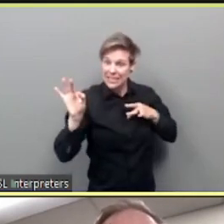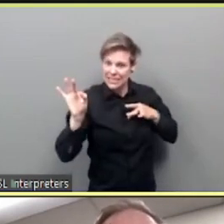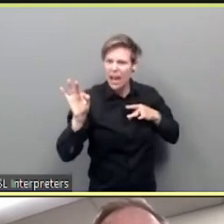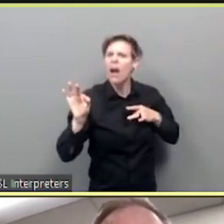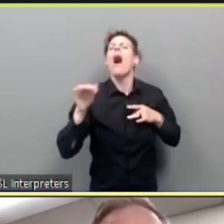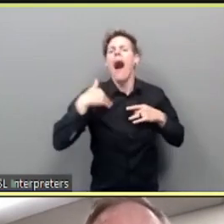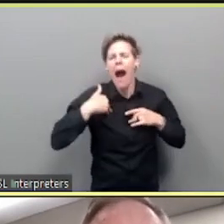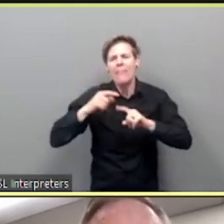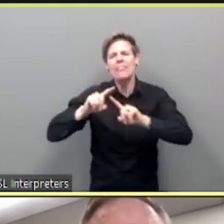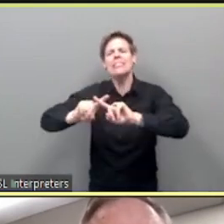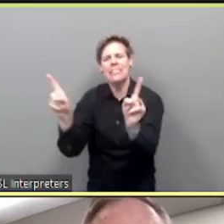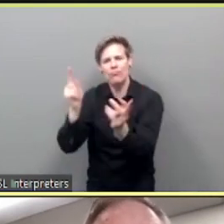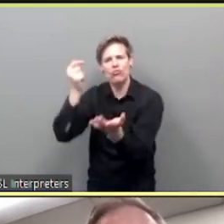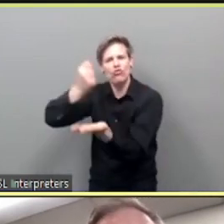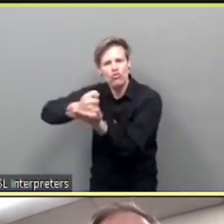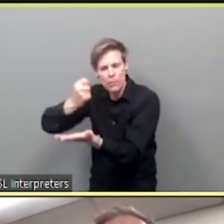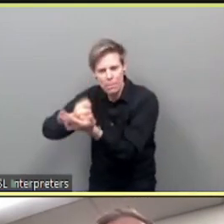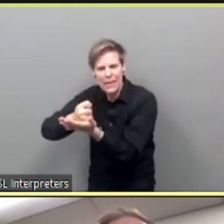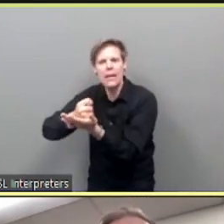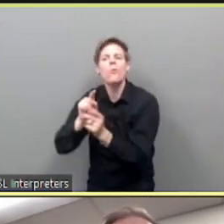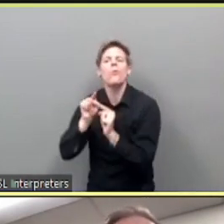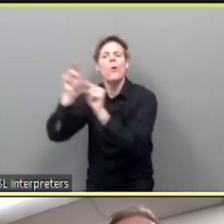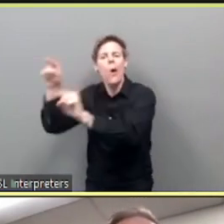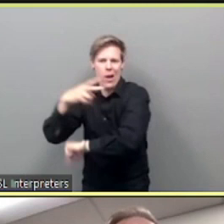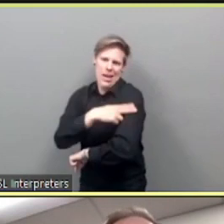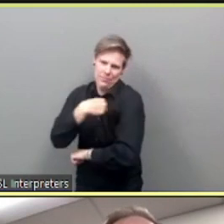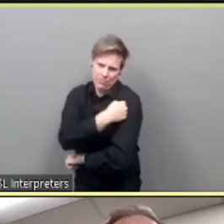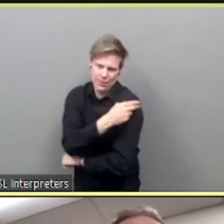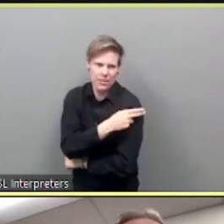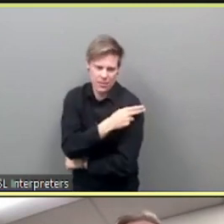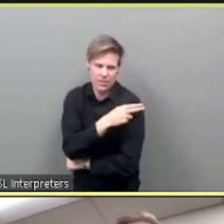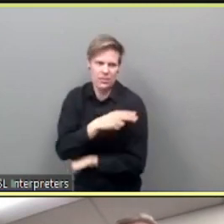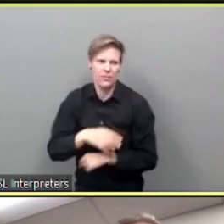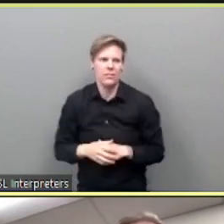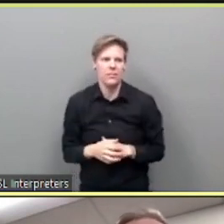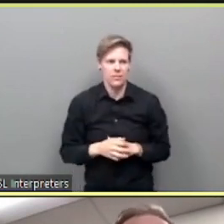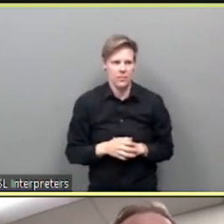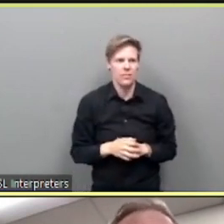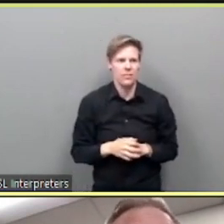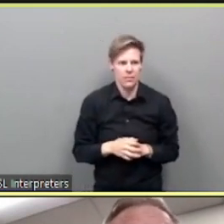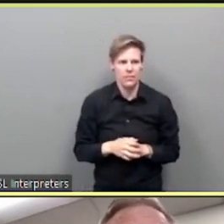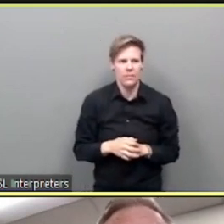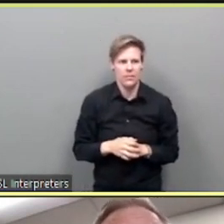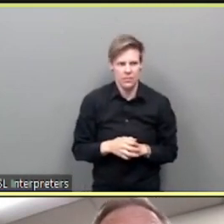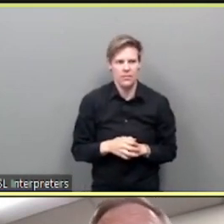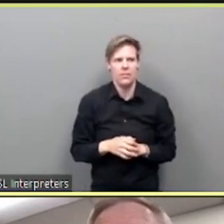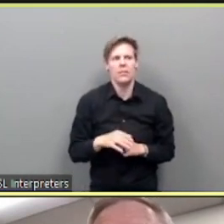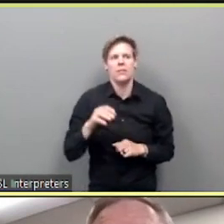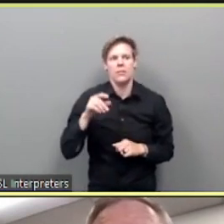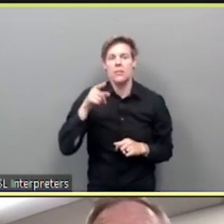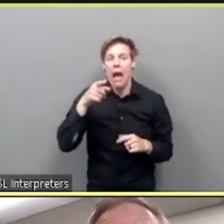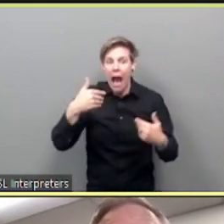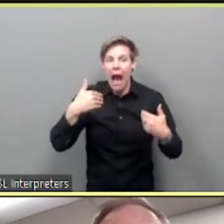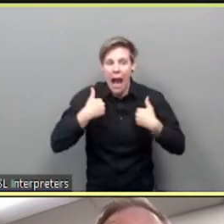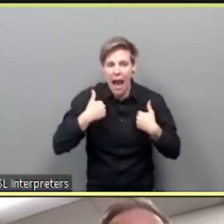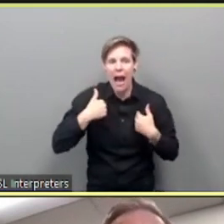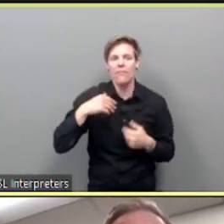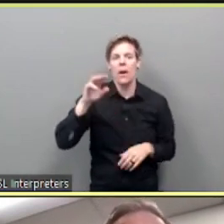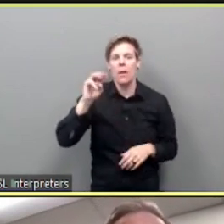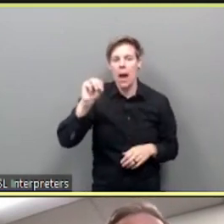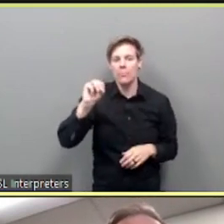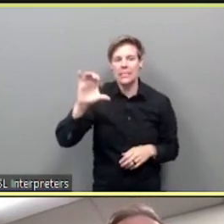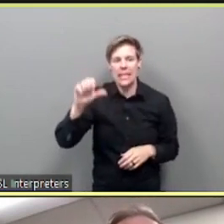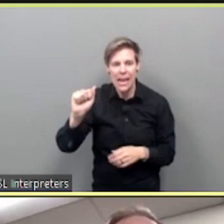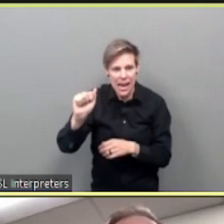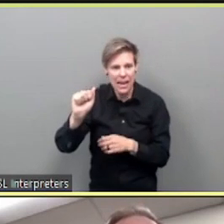so, you know, people could be getting monoclonal antibody treatment. In the case of the 2 people that died, they were substituting an ineffective